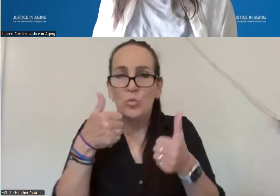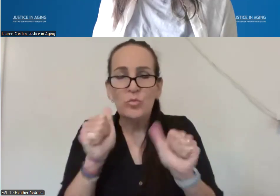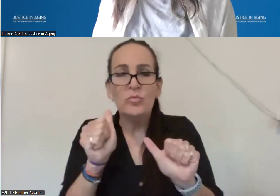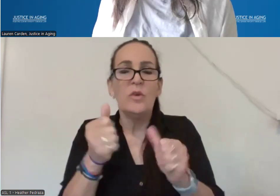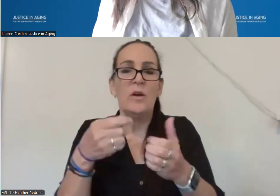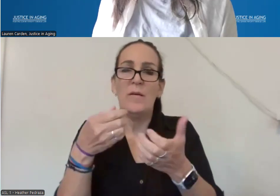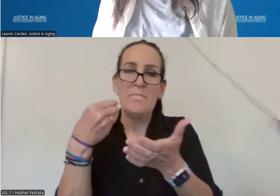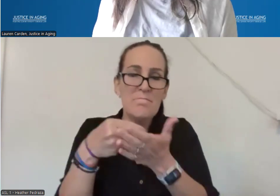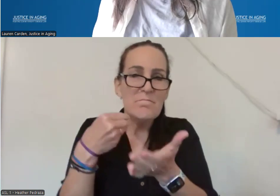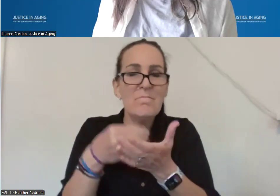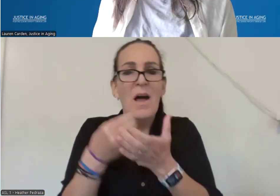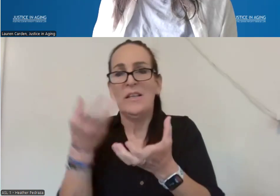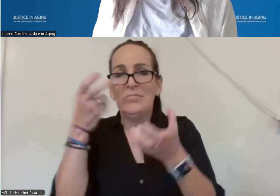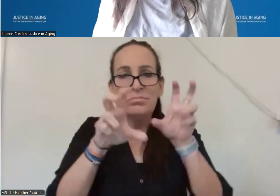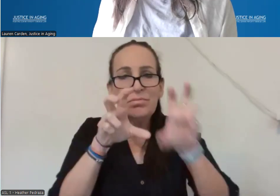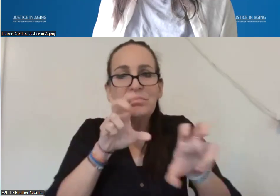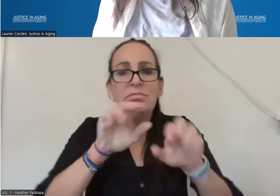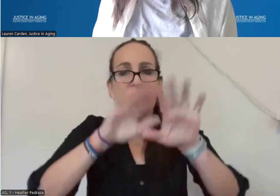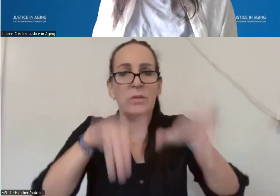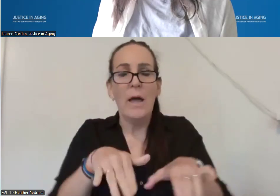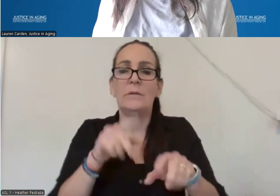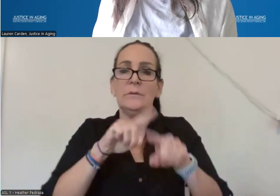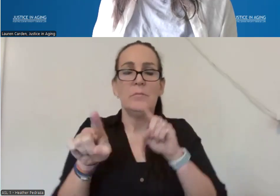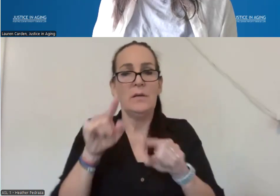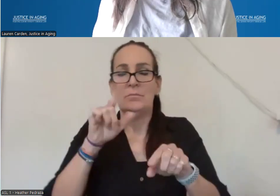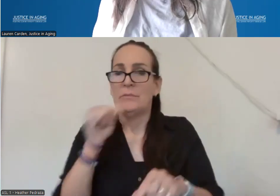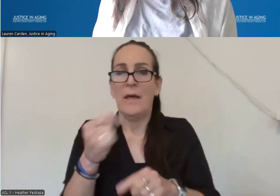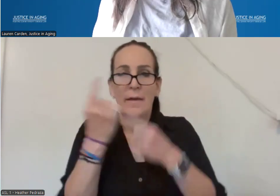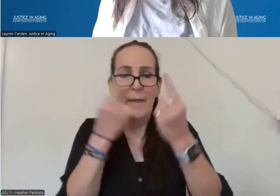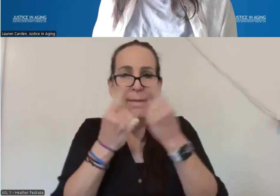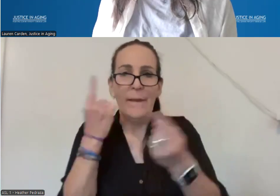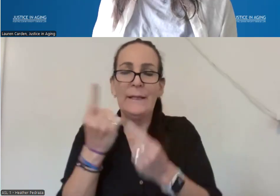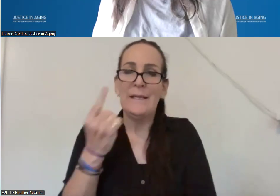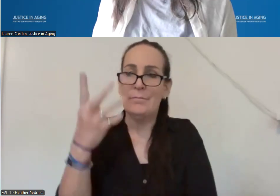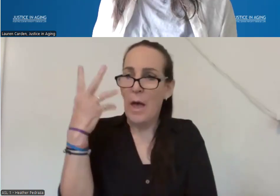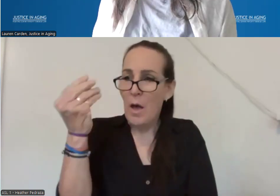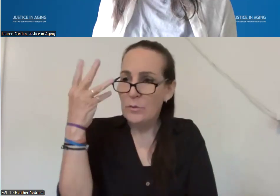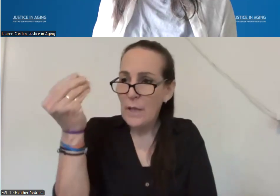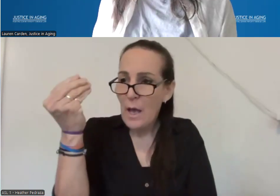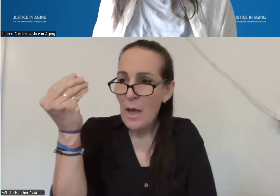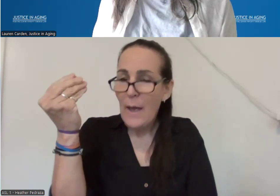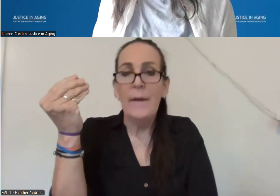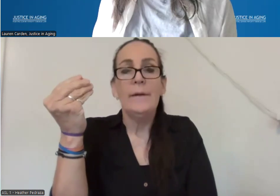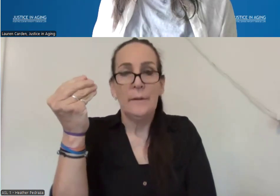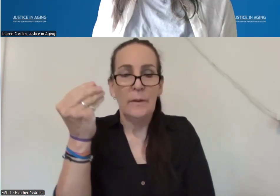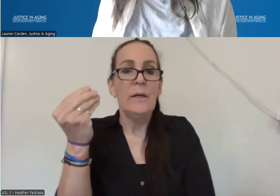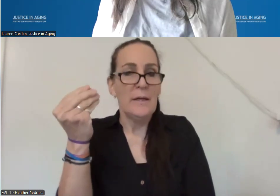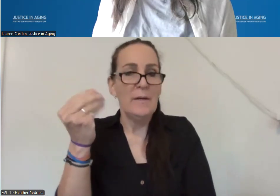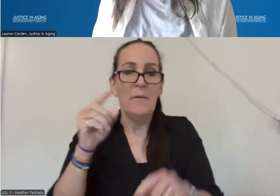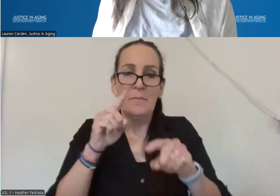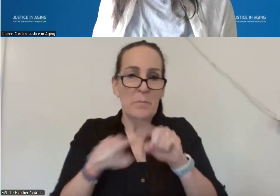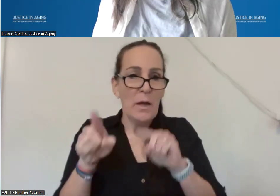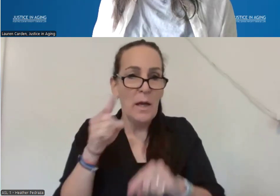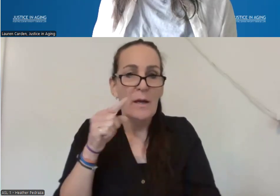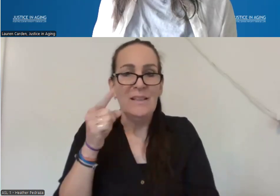and we don't think outside the box about ways that we could capitalize on what we have existing. There were a lot of